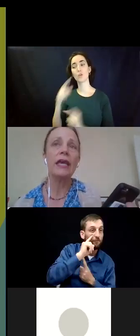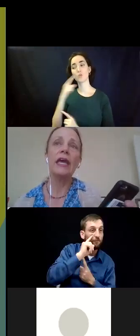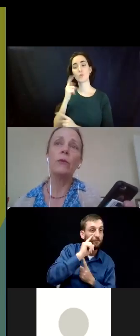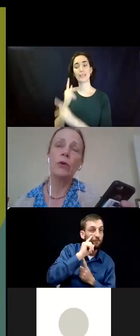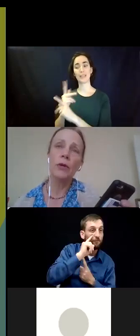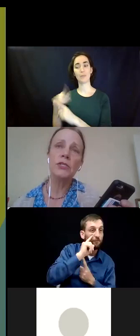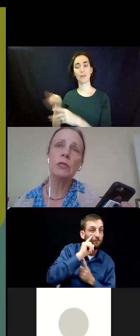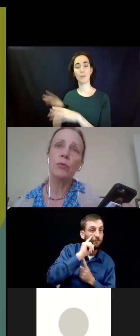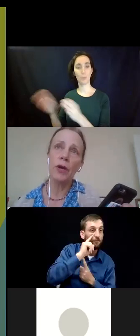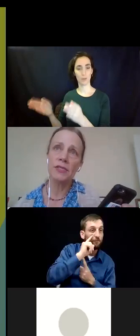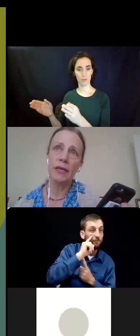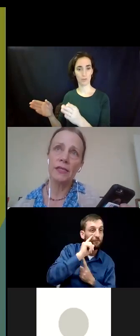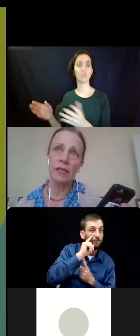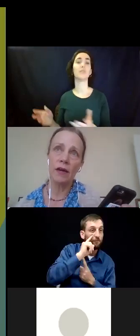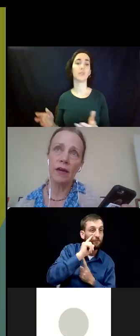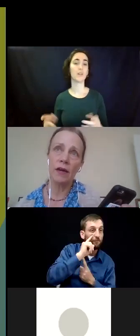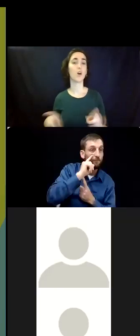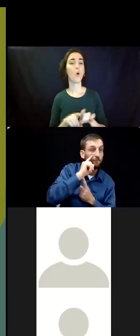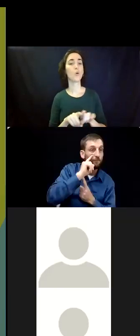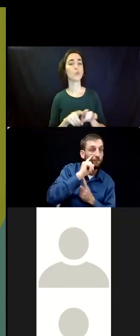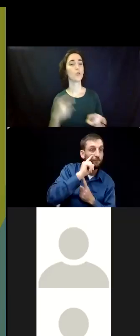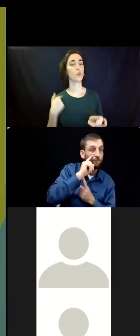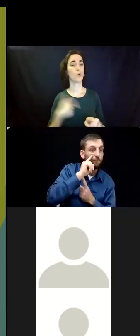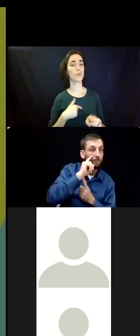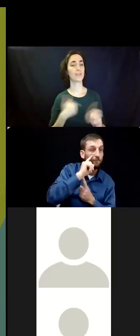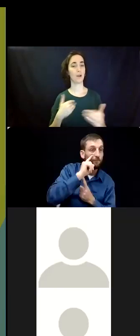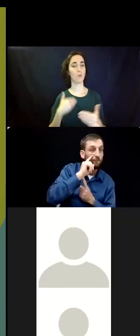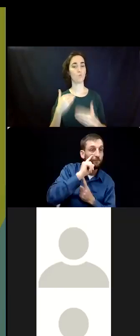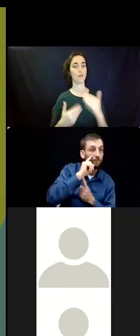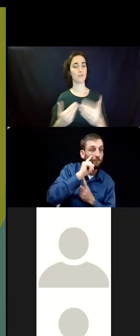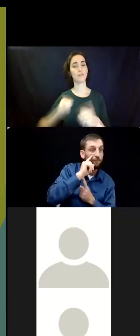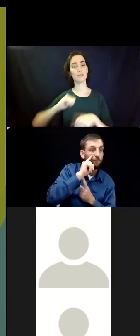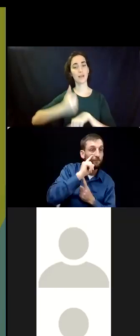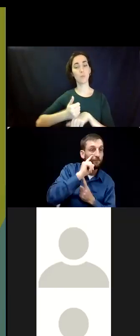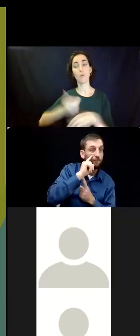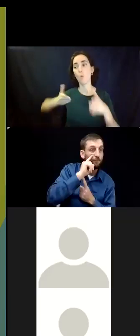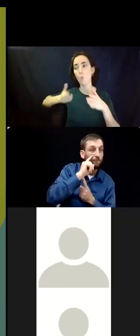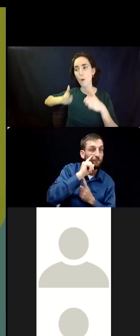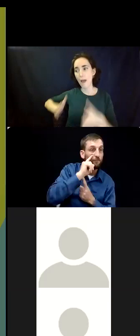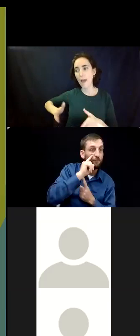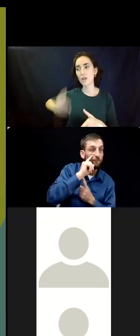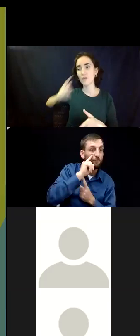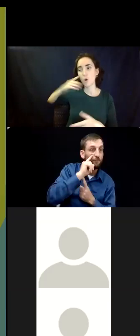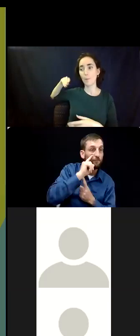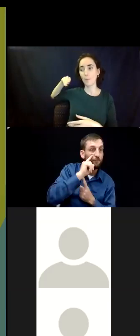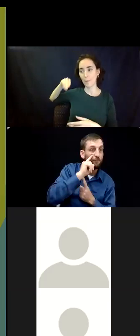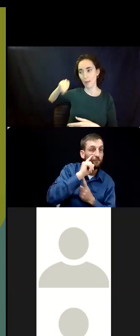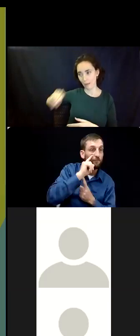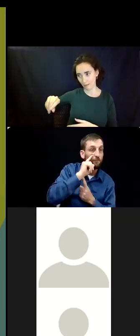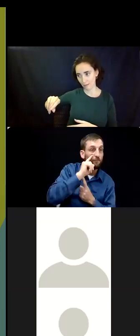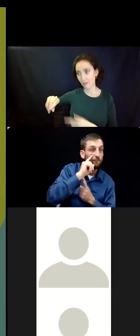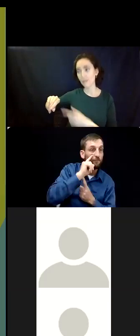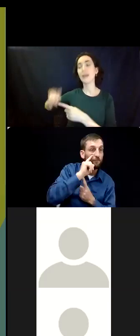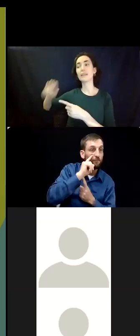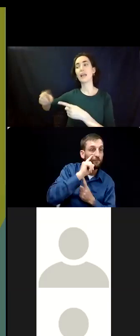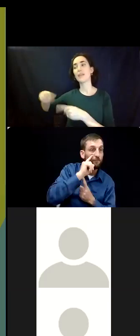centers, and we are also in the process of putting in place payment mechanisms that will allow them to deliver telehealth